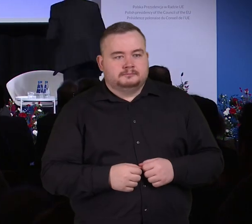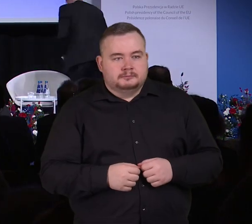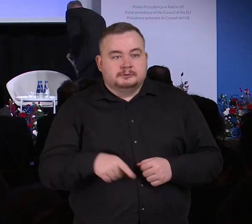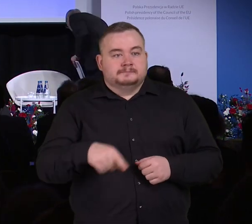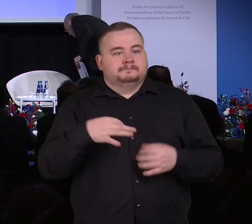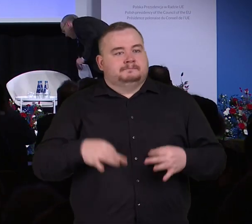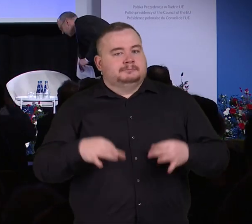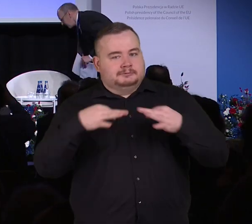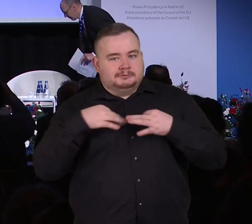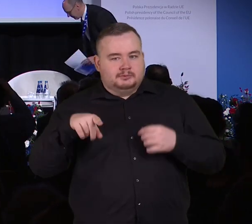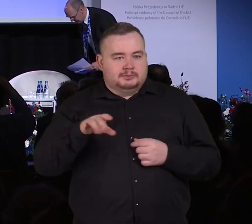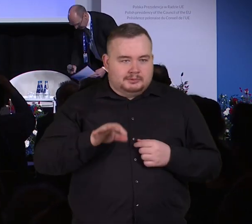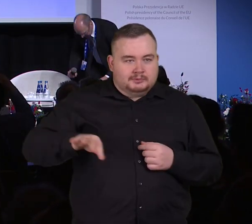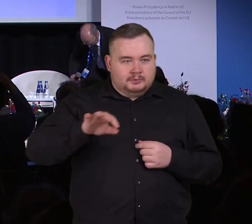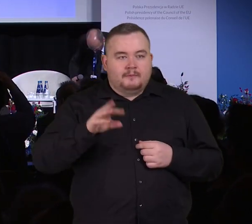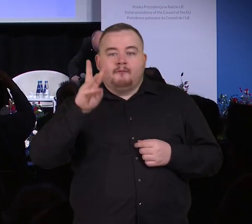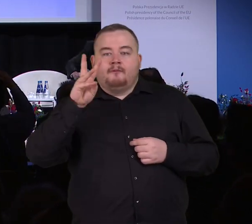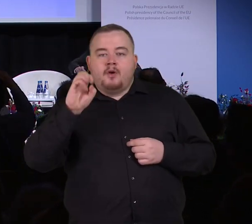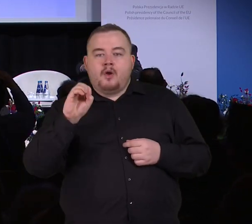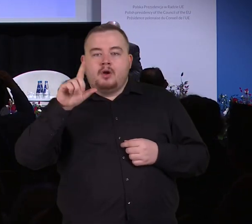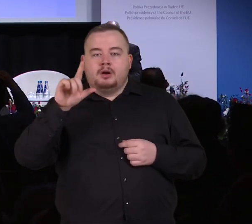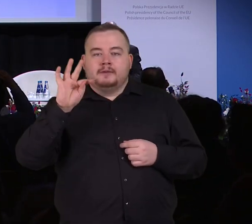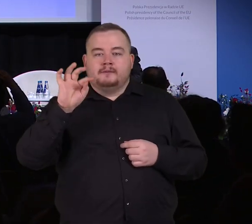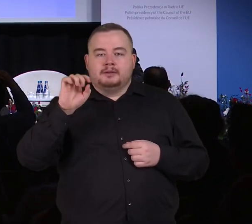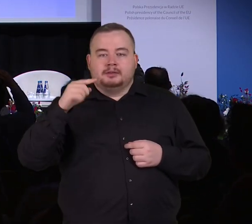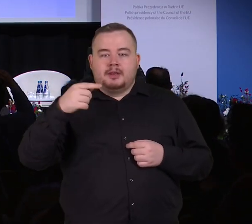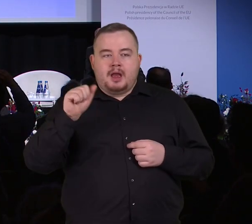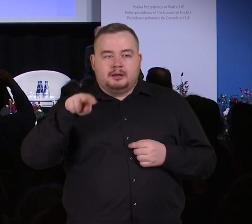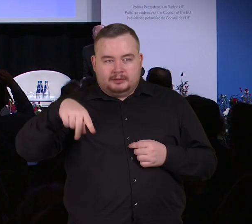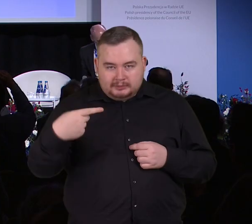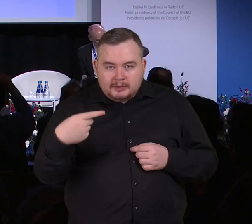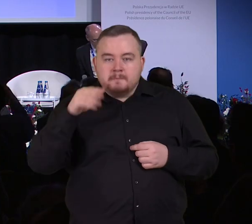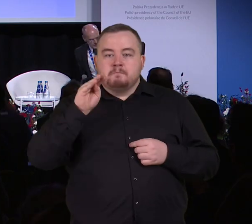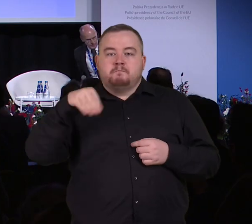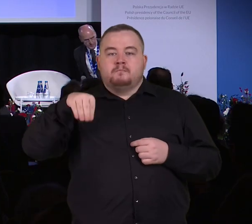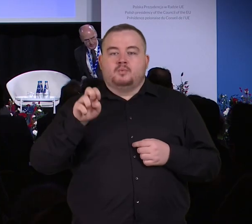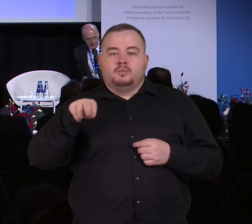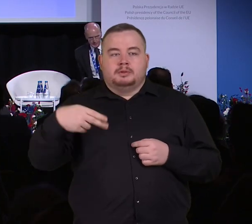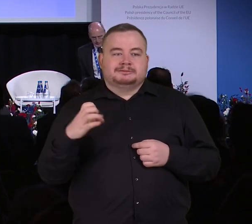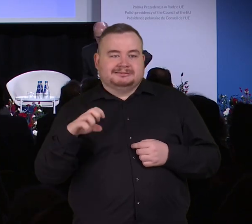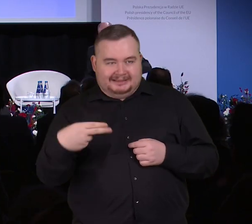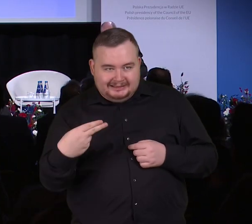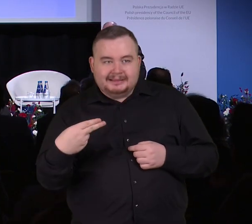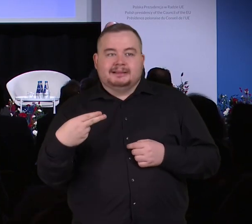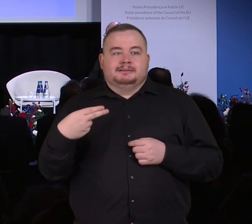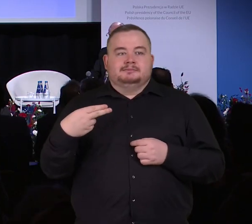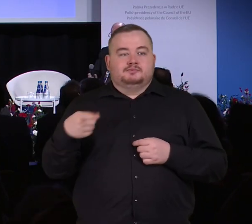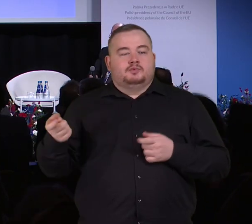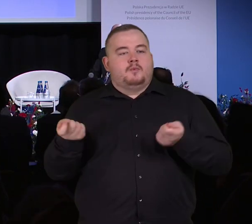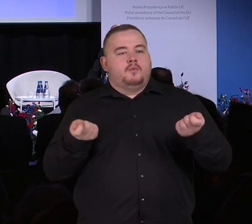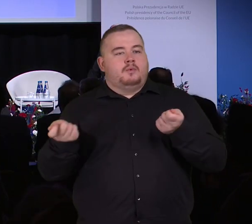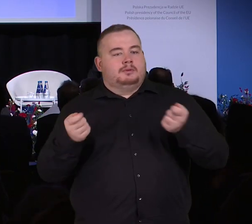Wolfgang Münch, Deputy Head of Unit for Smart and Sustainable Growth from DG REGIO, European